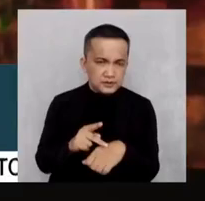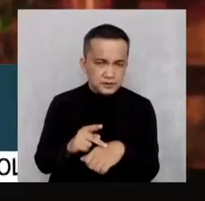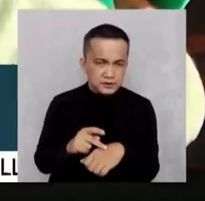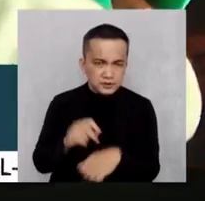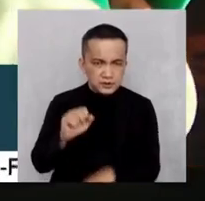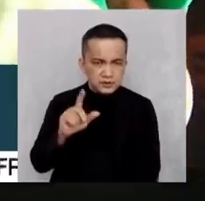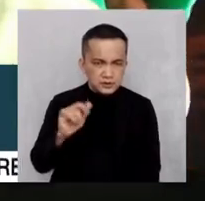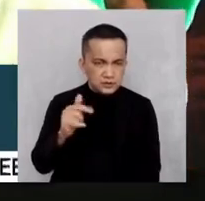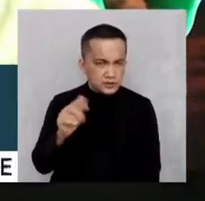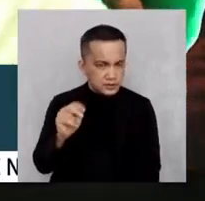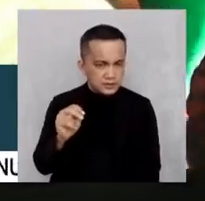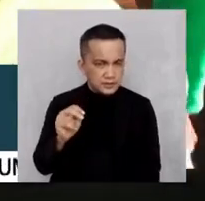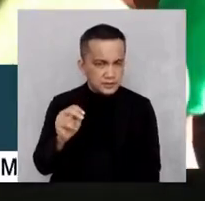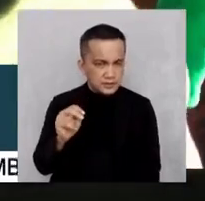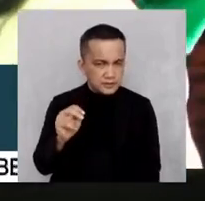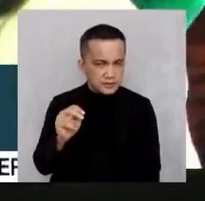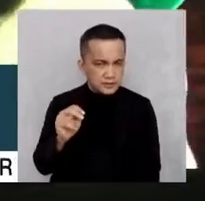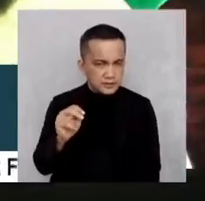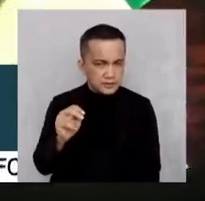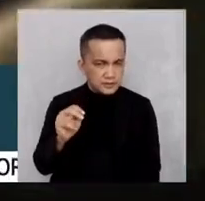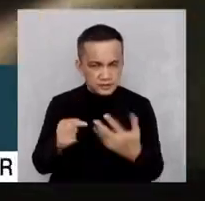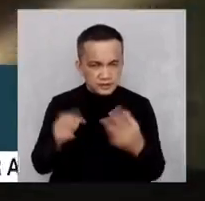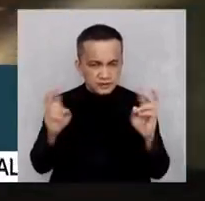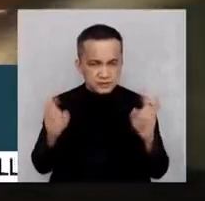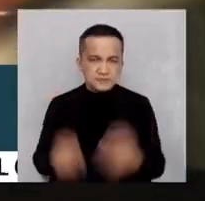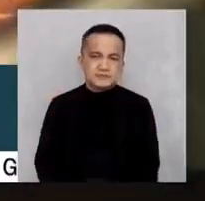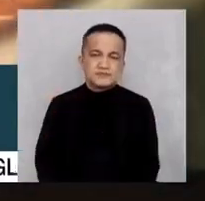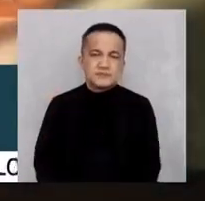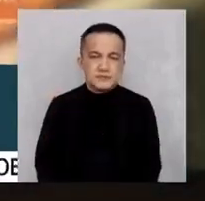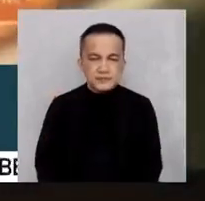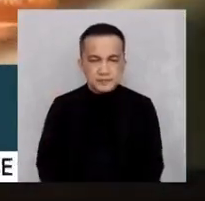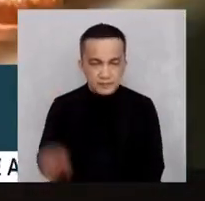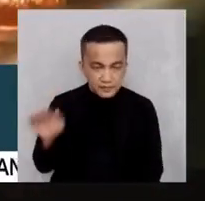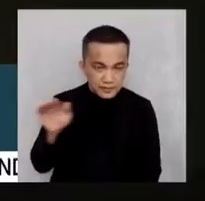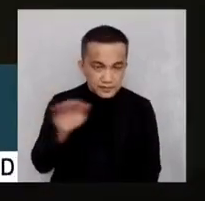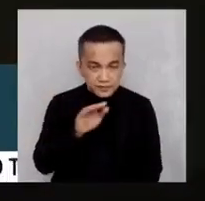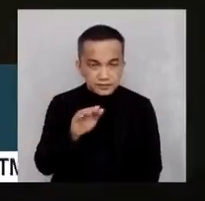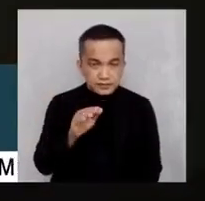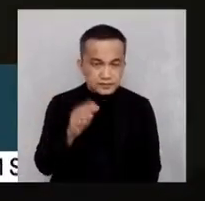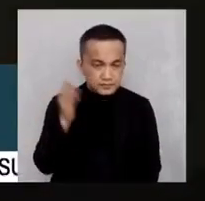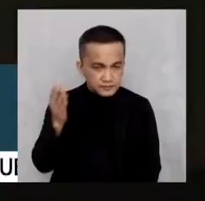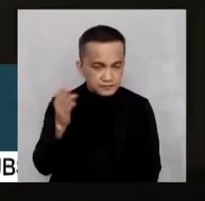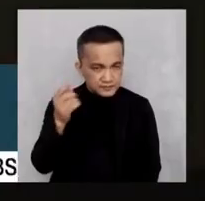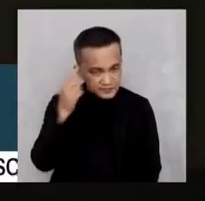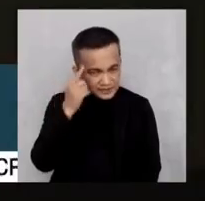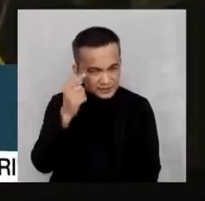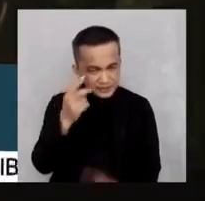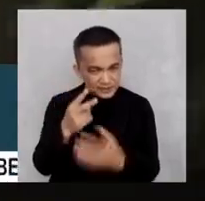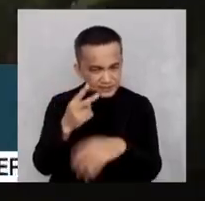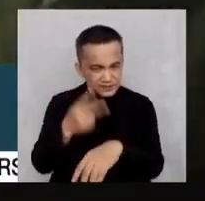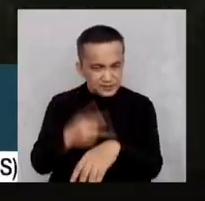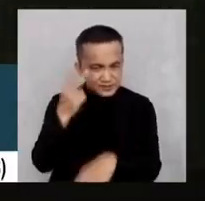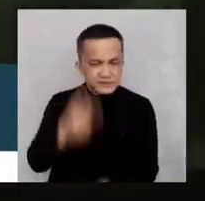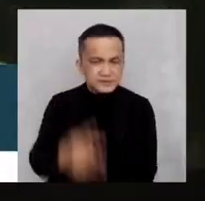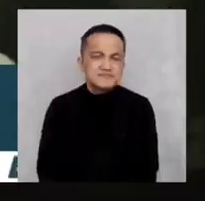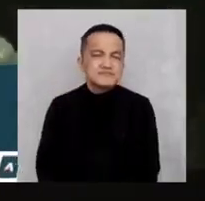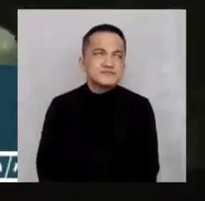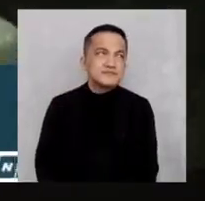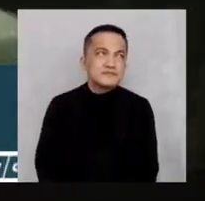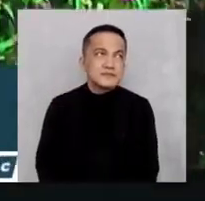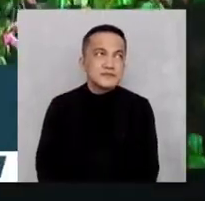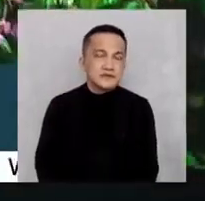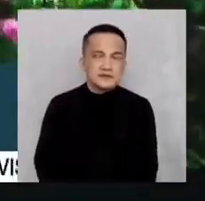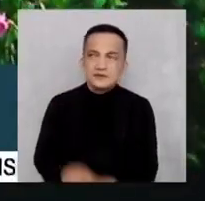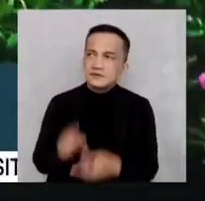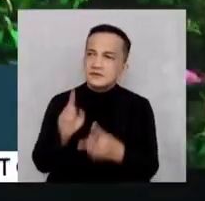but with all the controversy. So my appeal to them is to think twice, and you know, it's either they go back